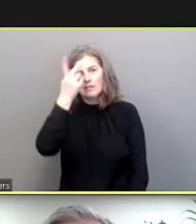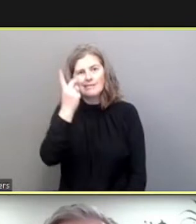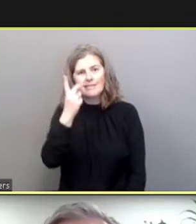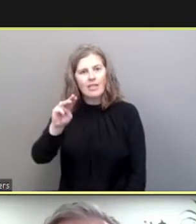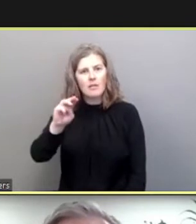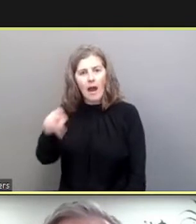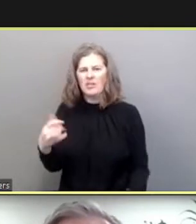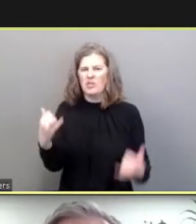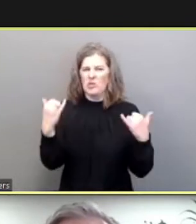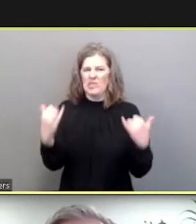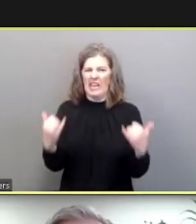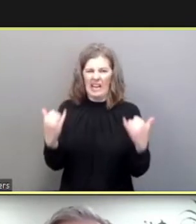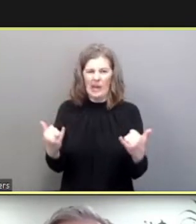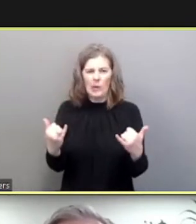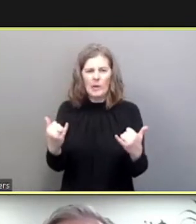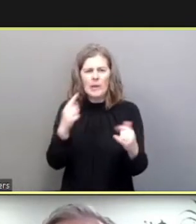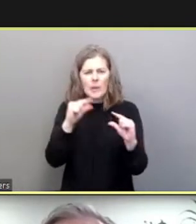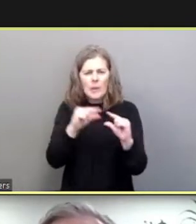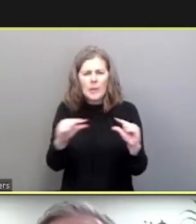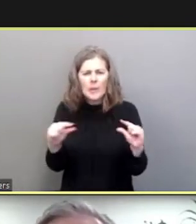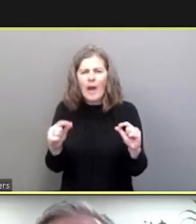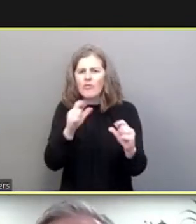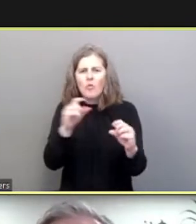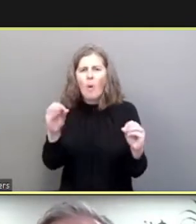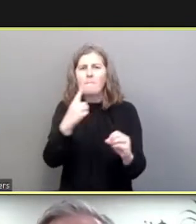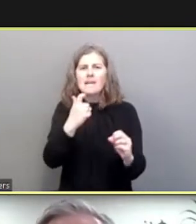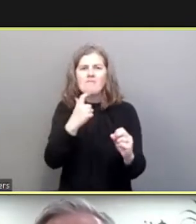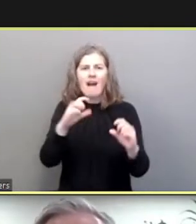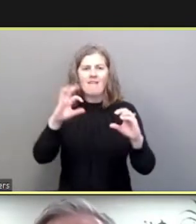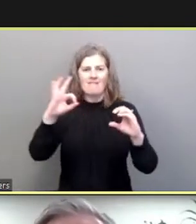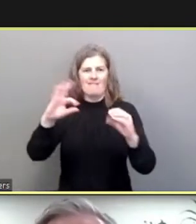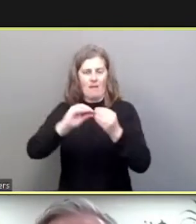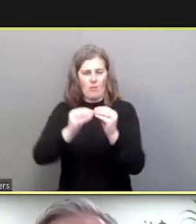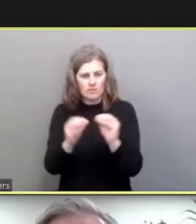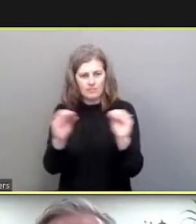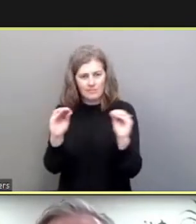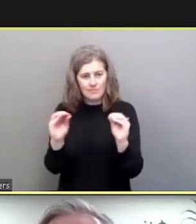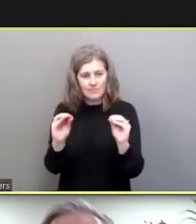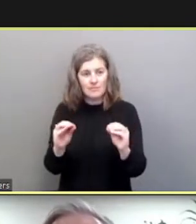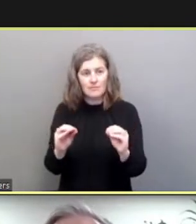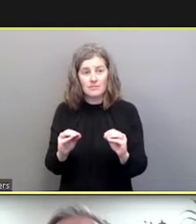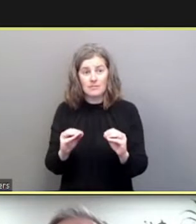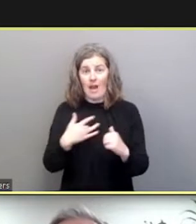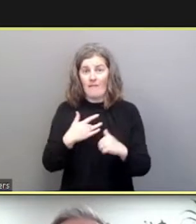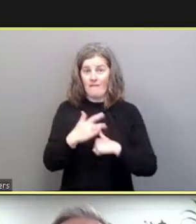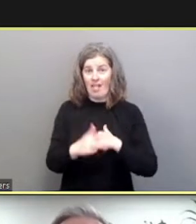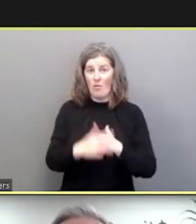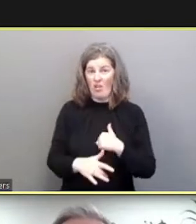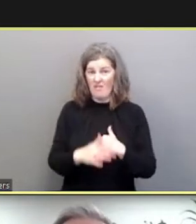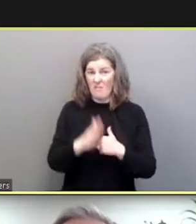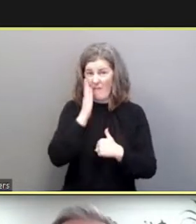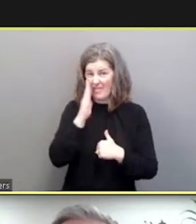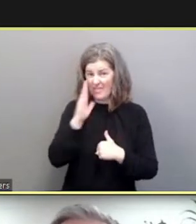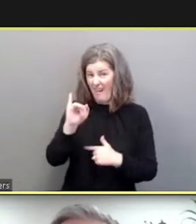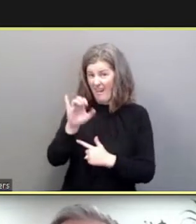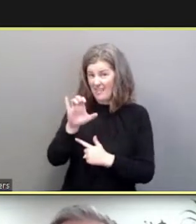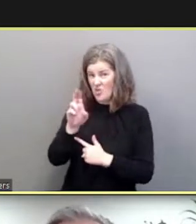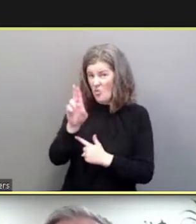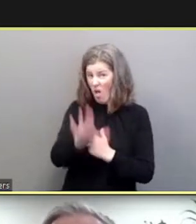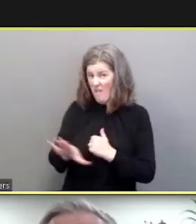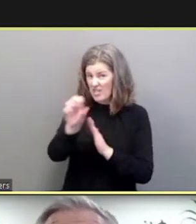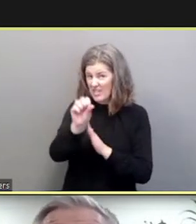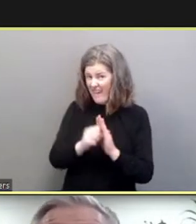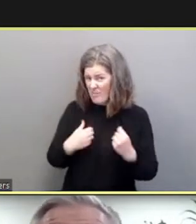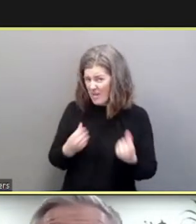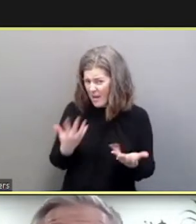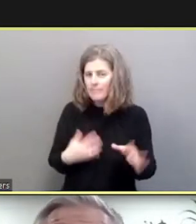Today it's in the fine print. We don't have the big red numbers, but we only have 8 ICU beds in the state. That